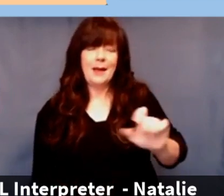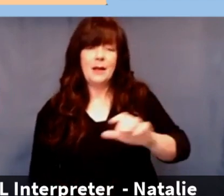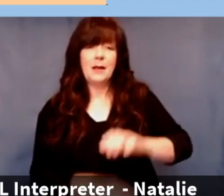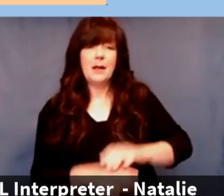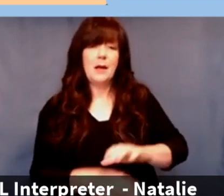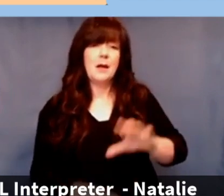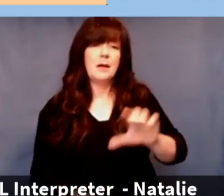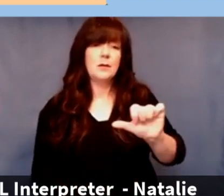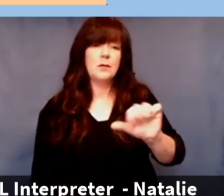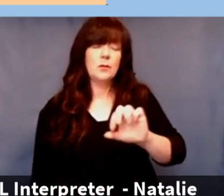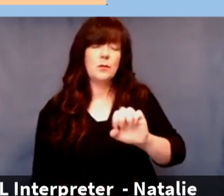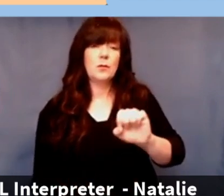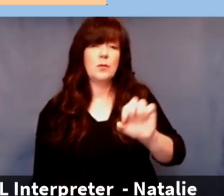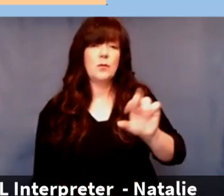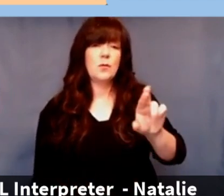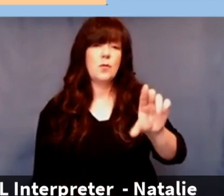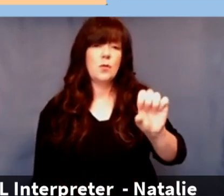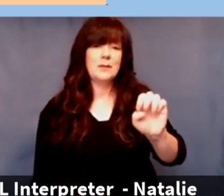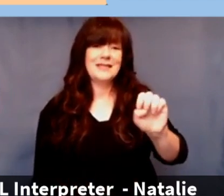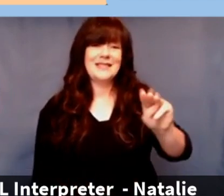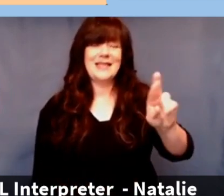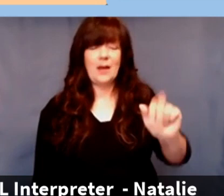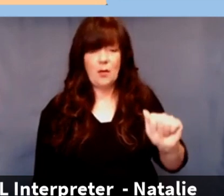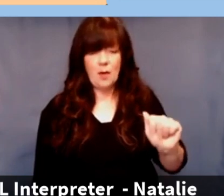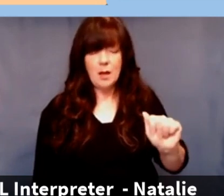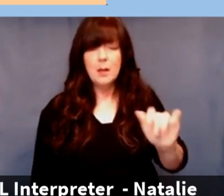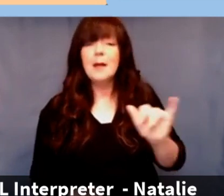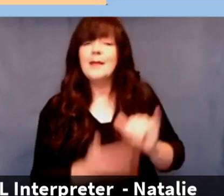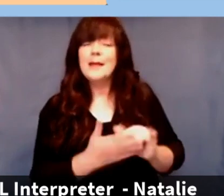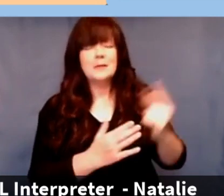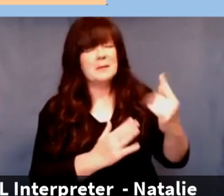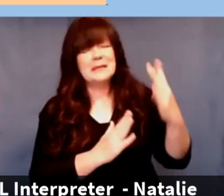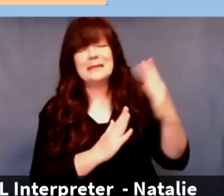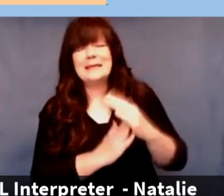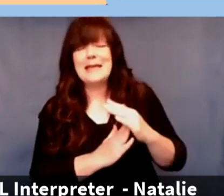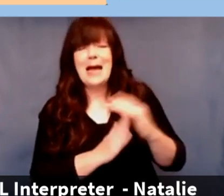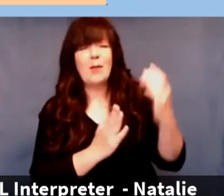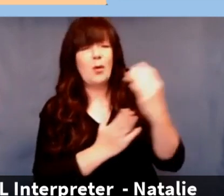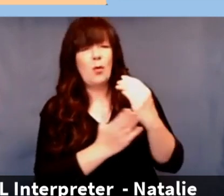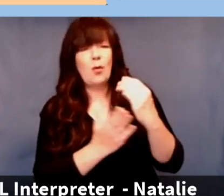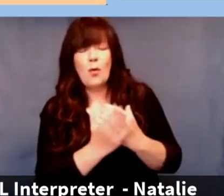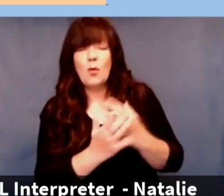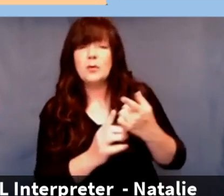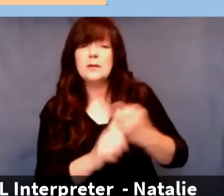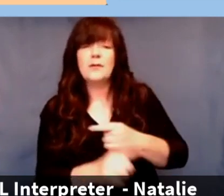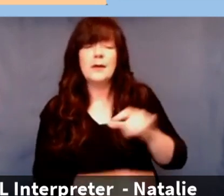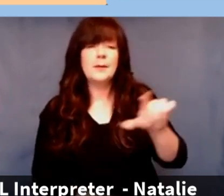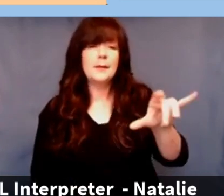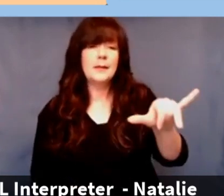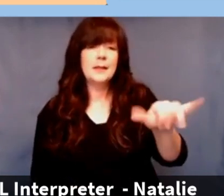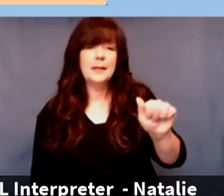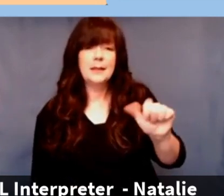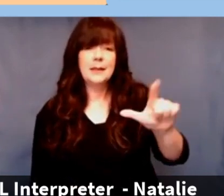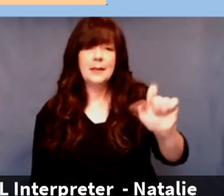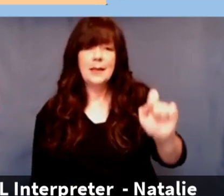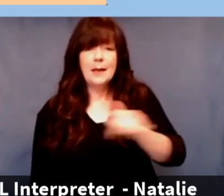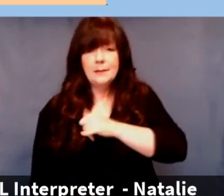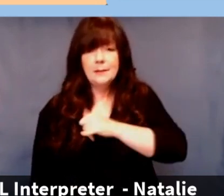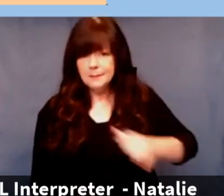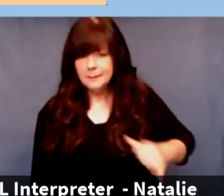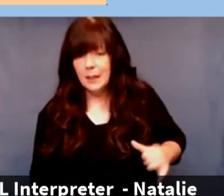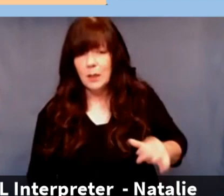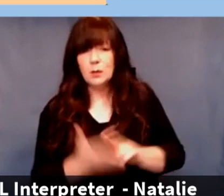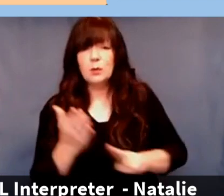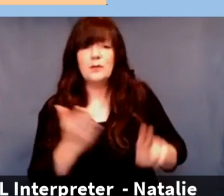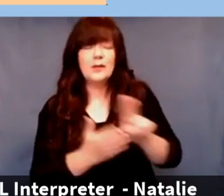highly recommend this. It's one of the top courses at Yale, one of the top taken courses at Yale. And it's just